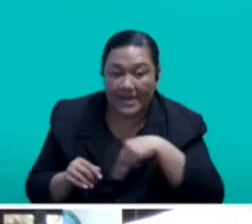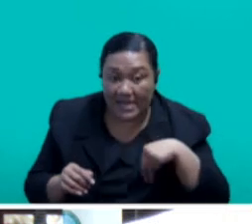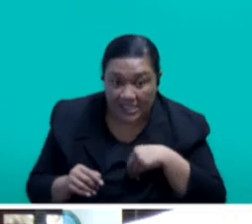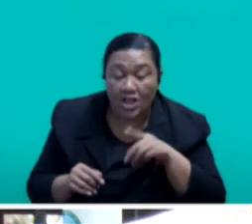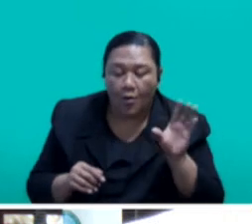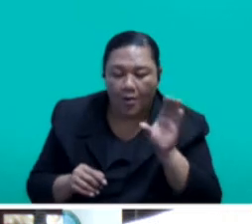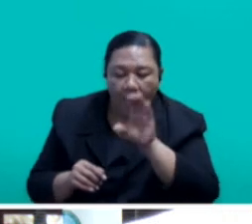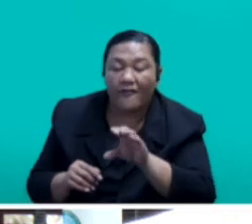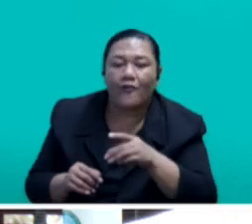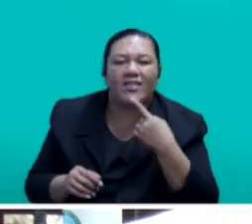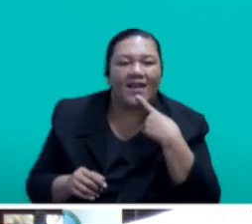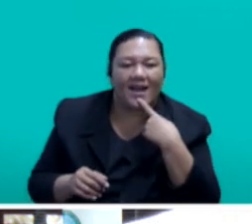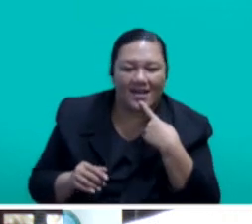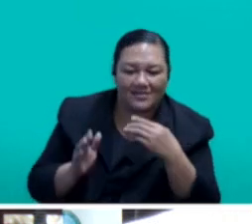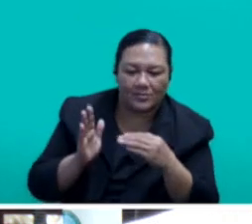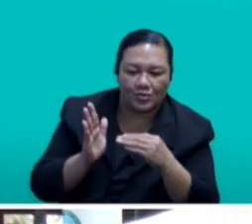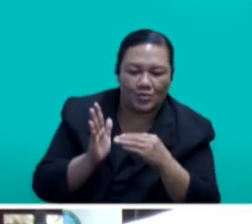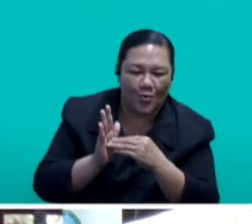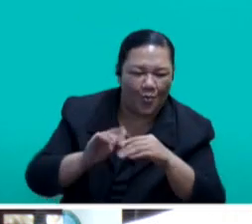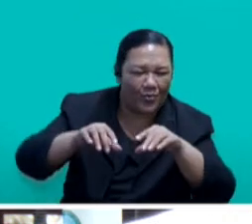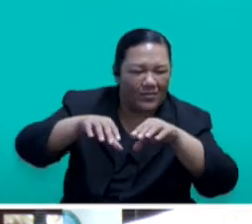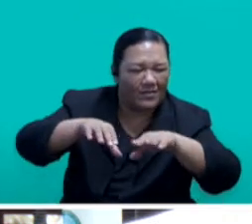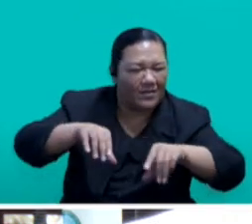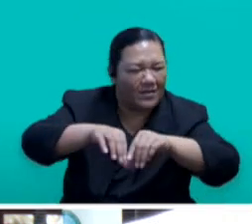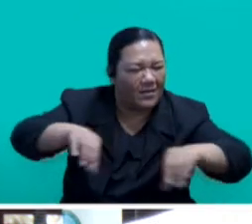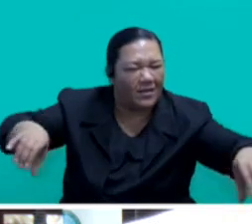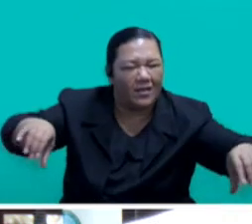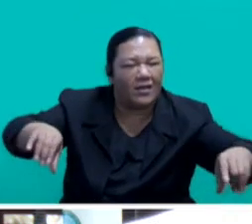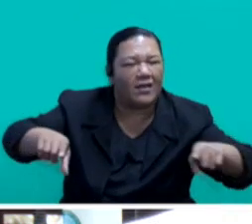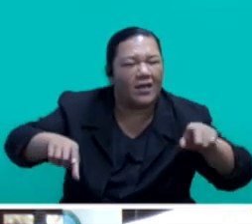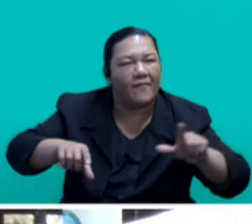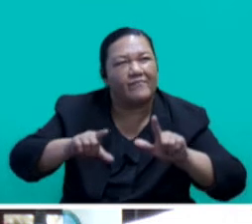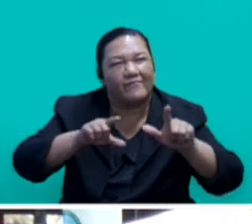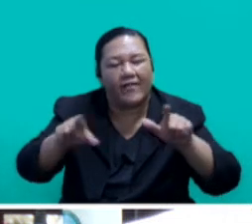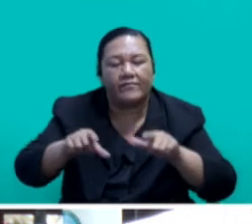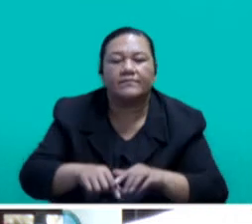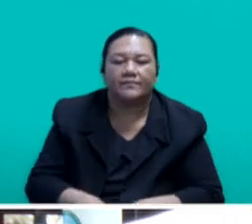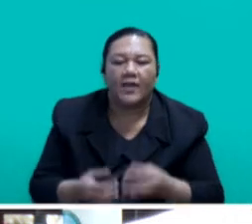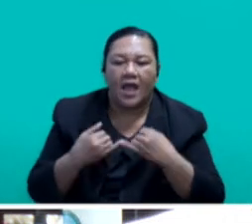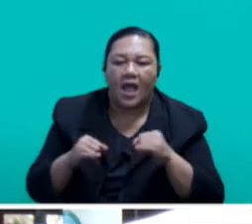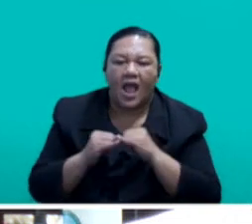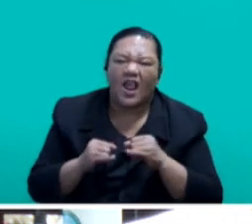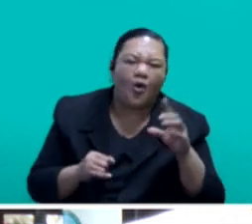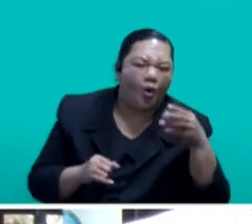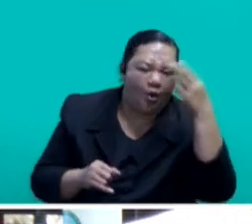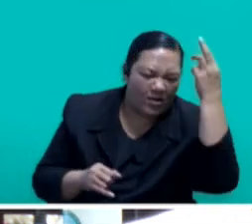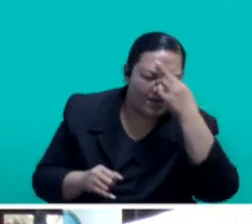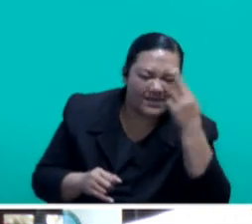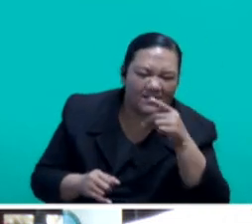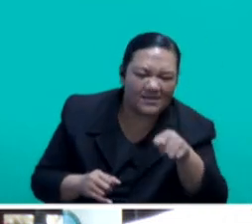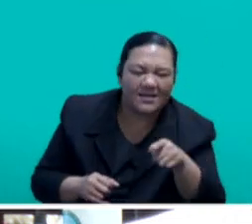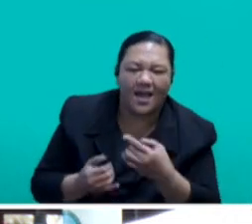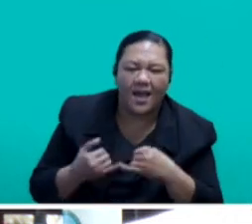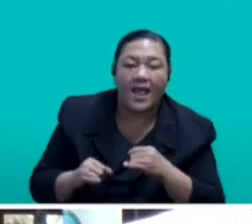zone areas of our island home. It is to be noted, Mr. Speaker, that there are some communities who still depend